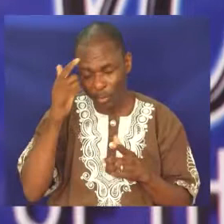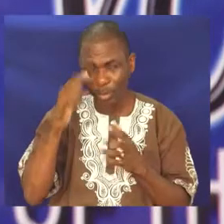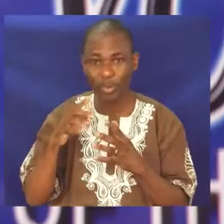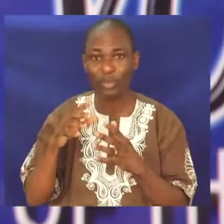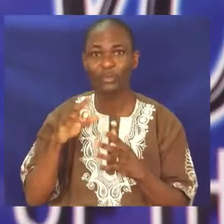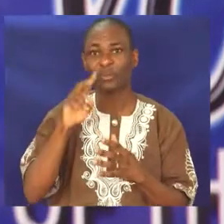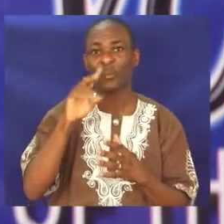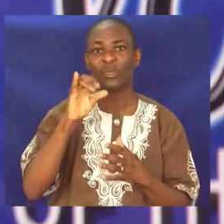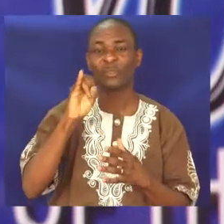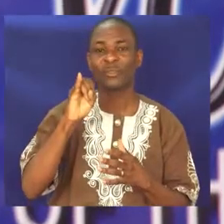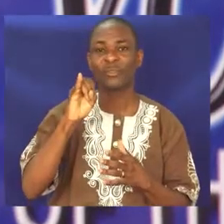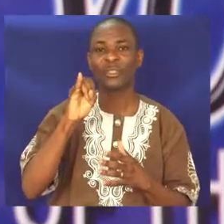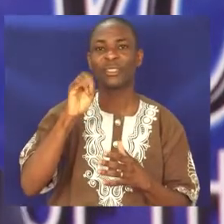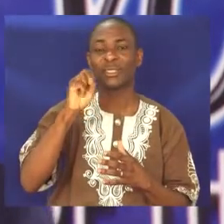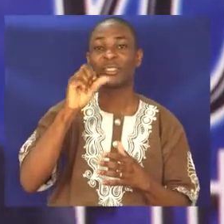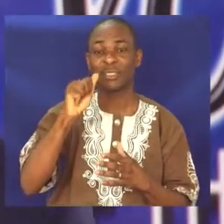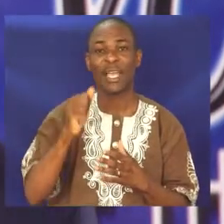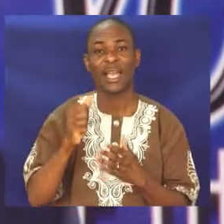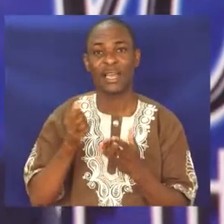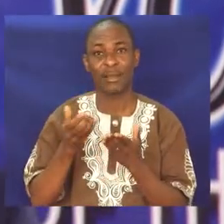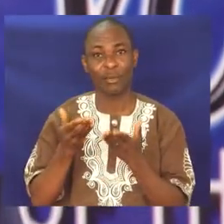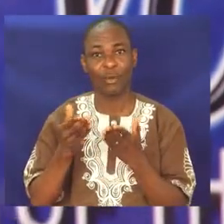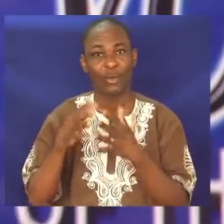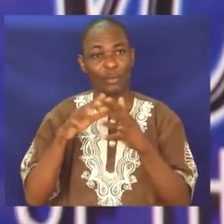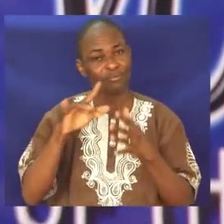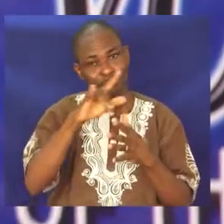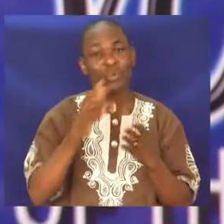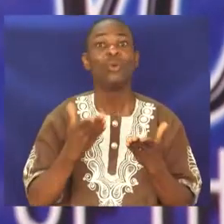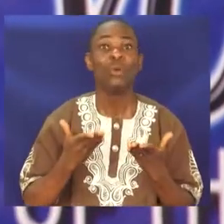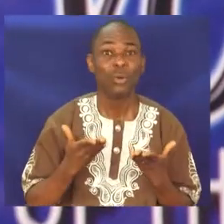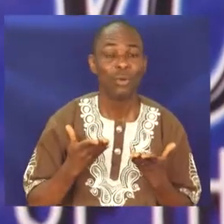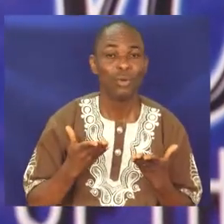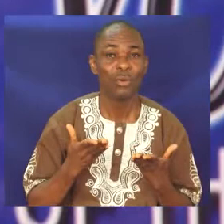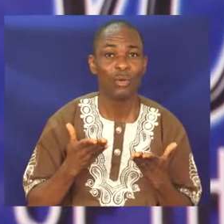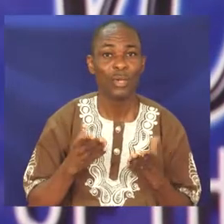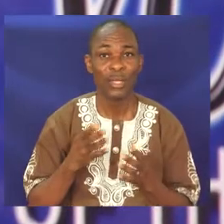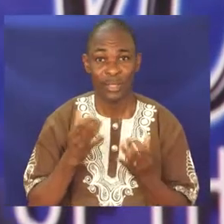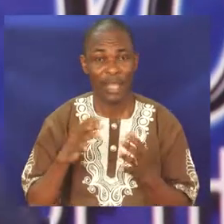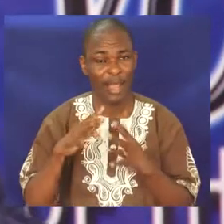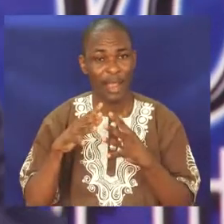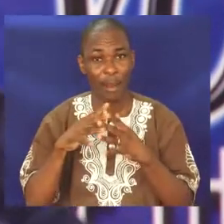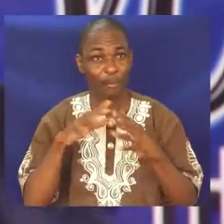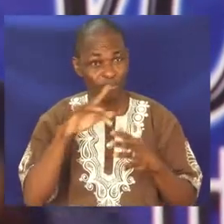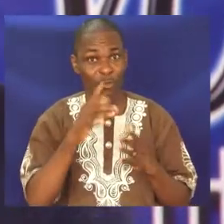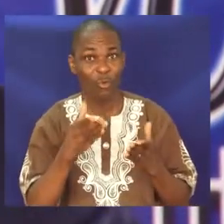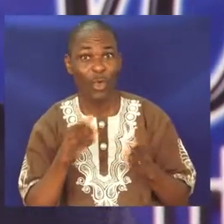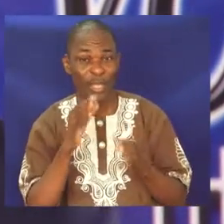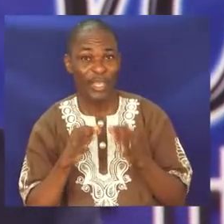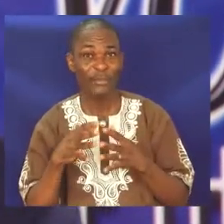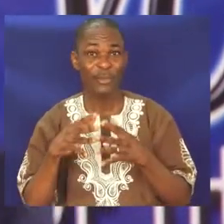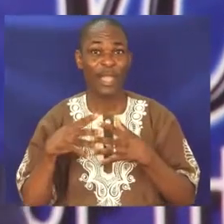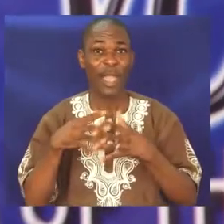now when you are breeding dained in our per visa at the acohono. So be I'm for no one more for dear and developers are or man